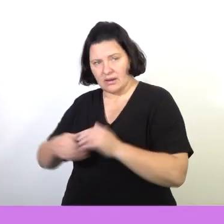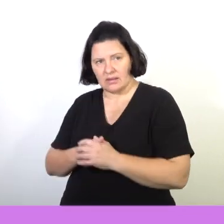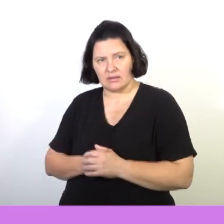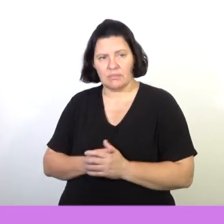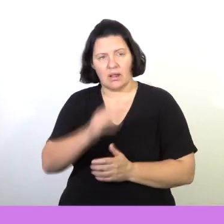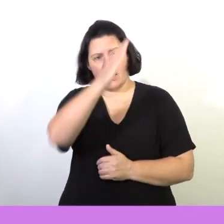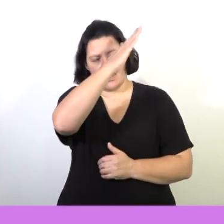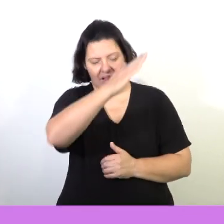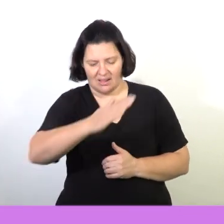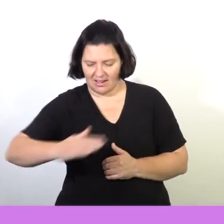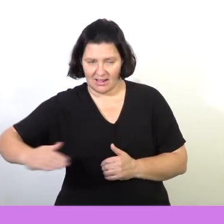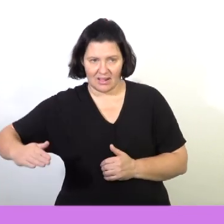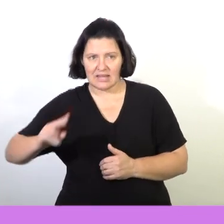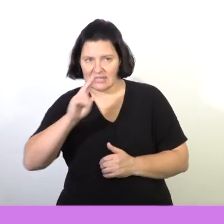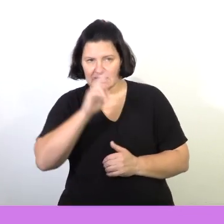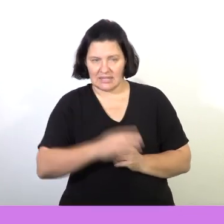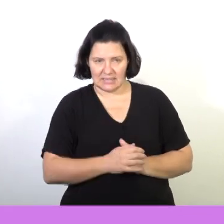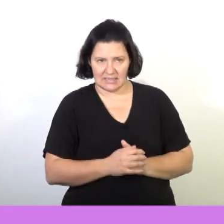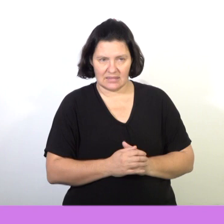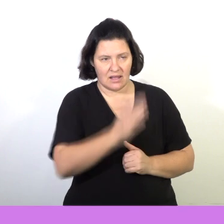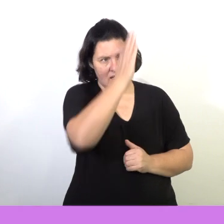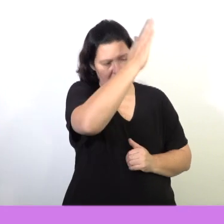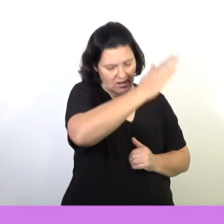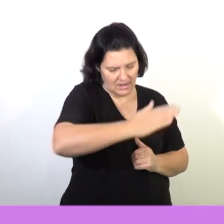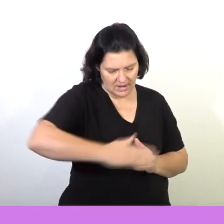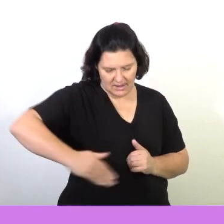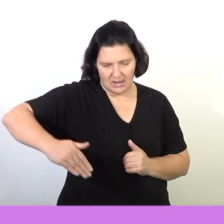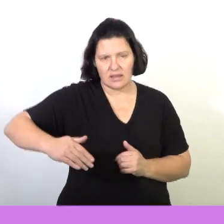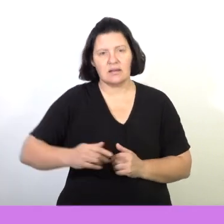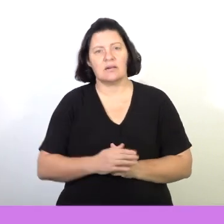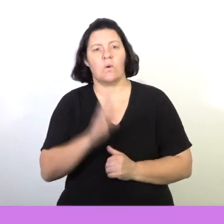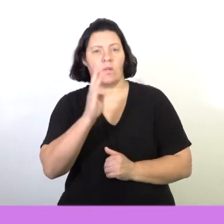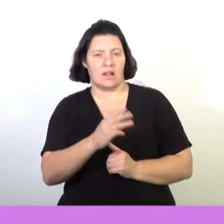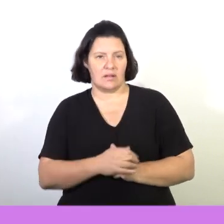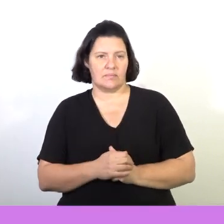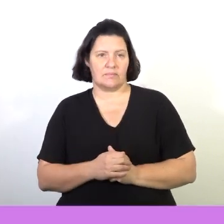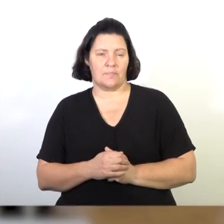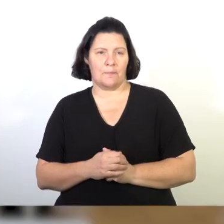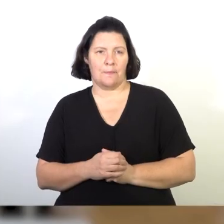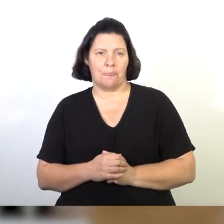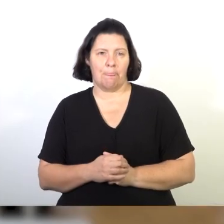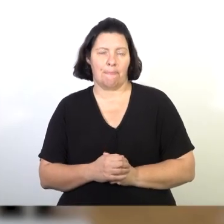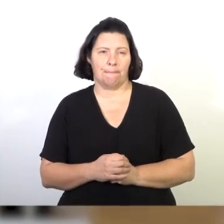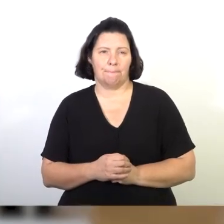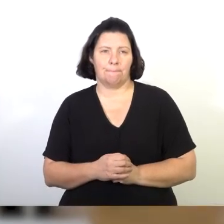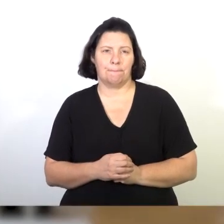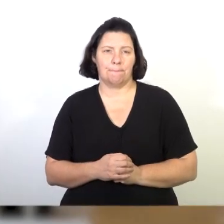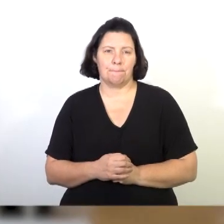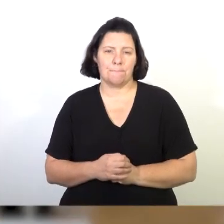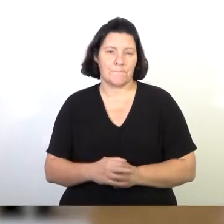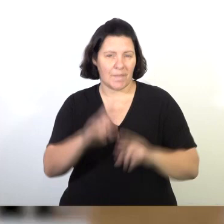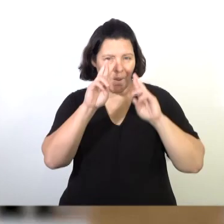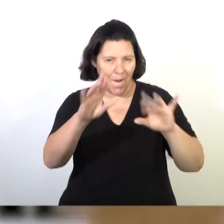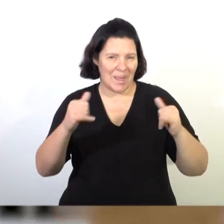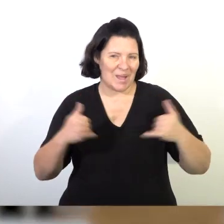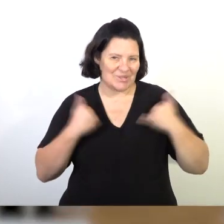see it is decreasing. Nice and round. Then it will go that way. Okay, I hope